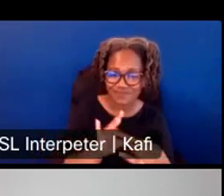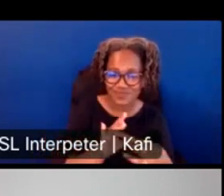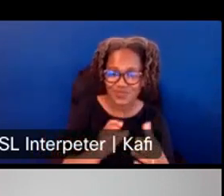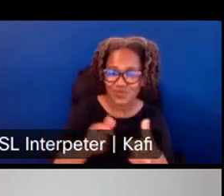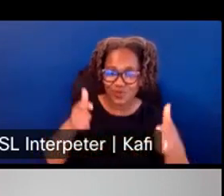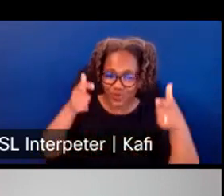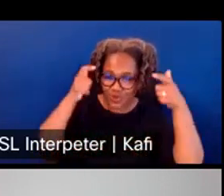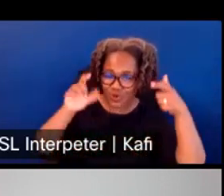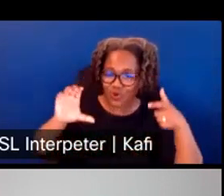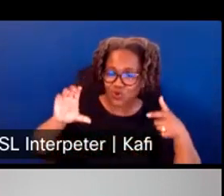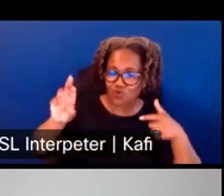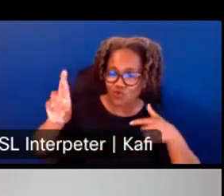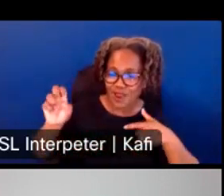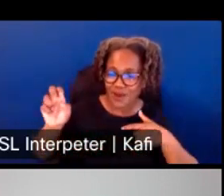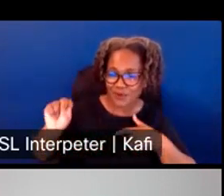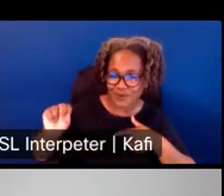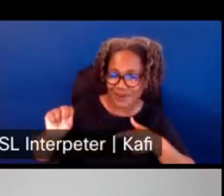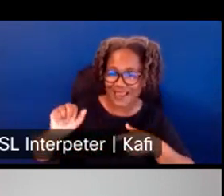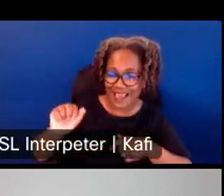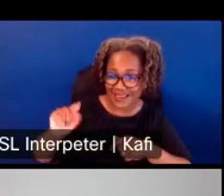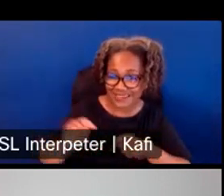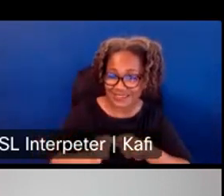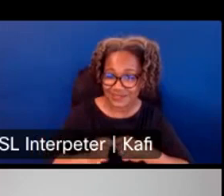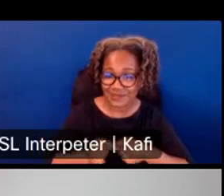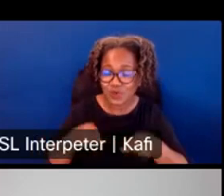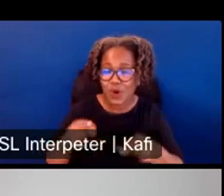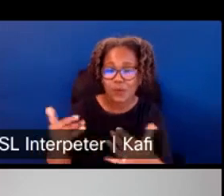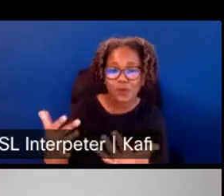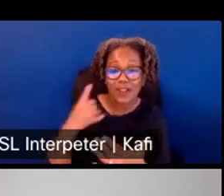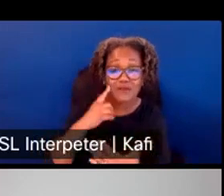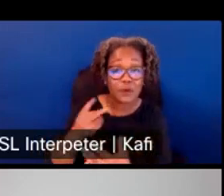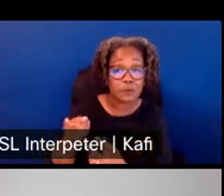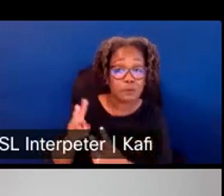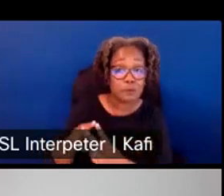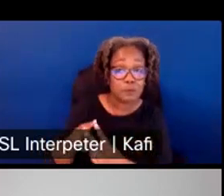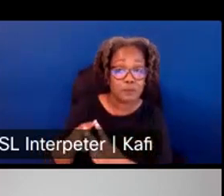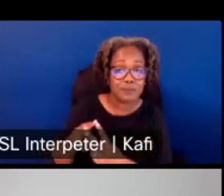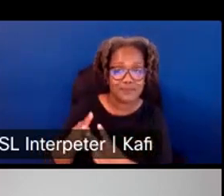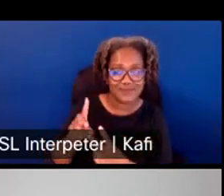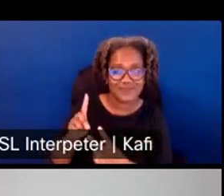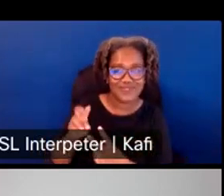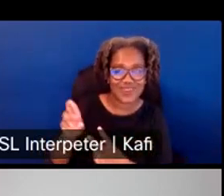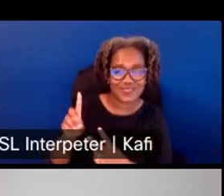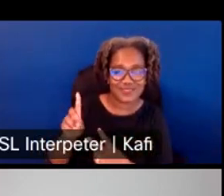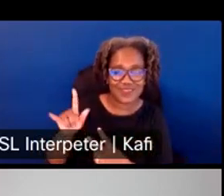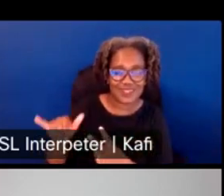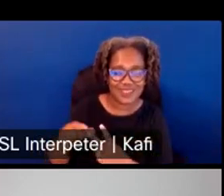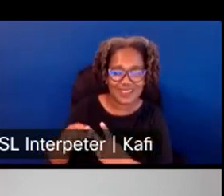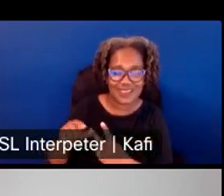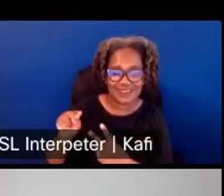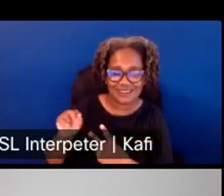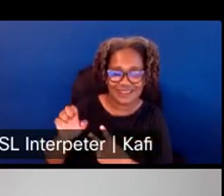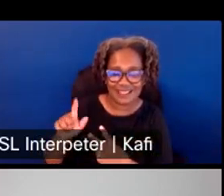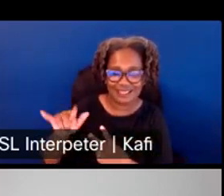going while we wait for our speakers. I can tell you that some of the topics I believe they are going to